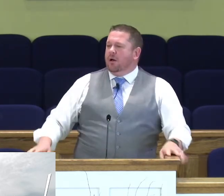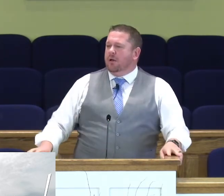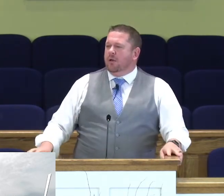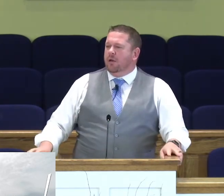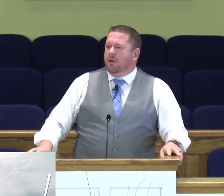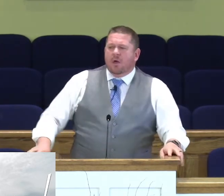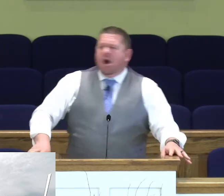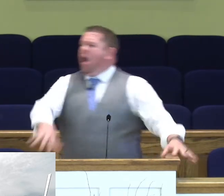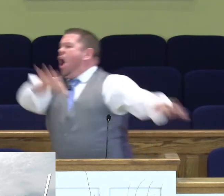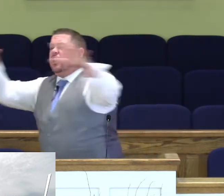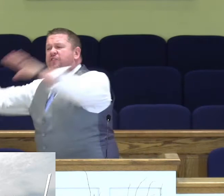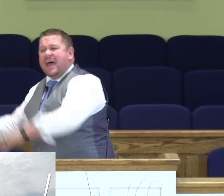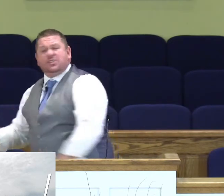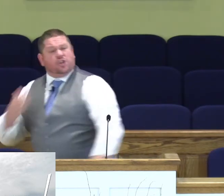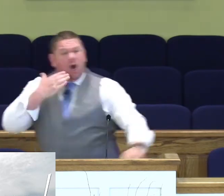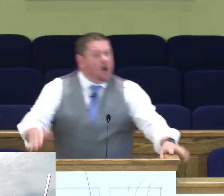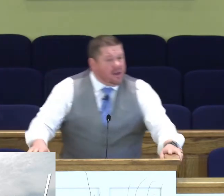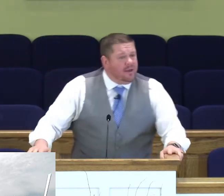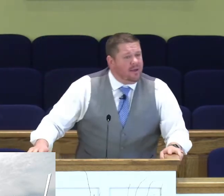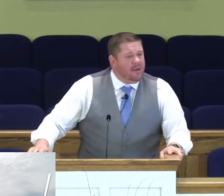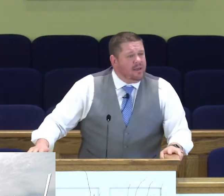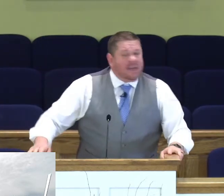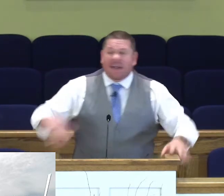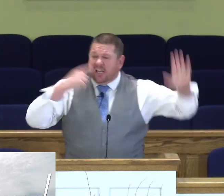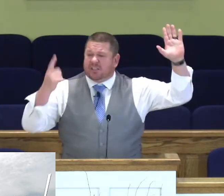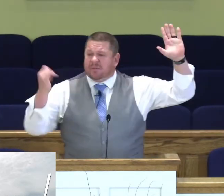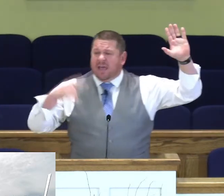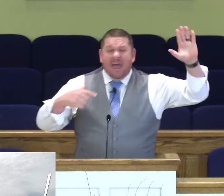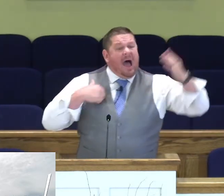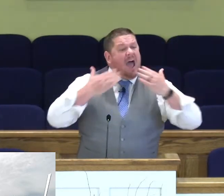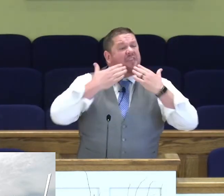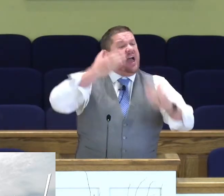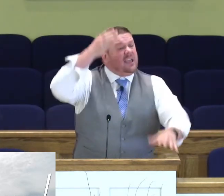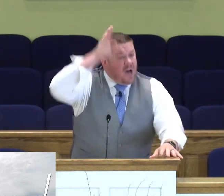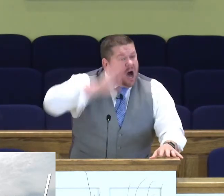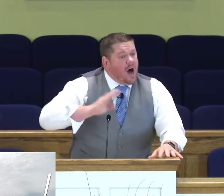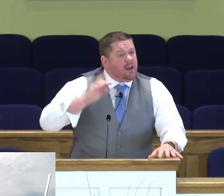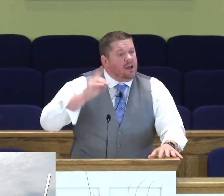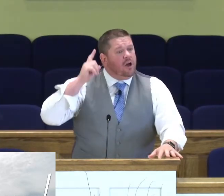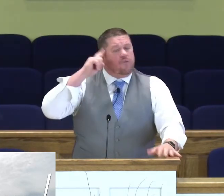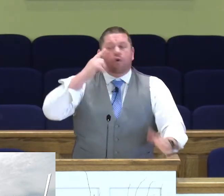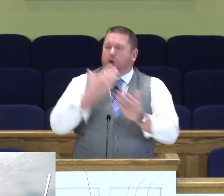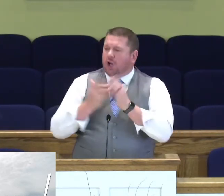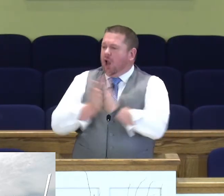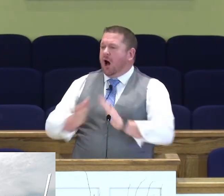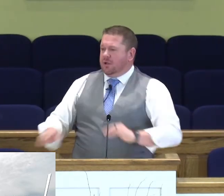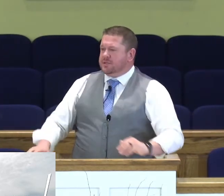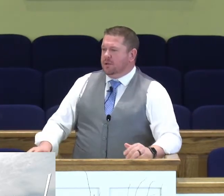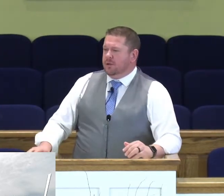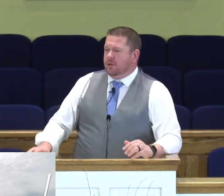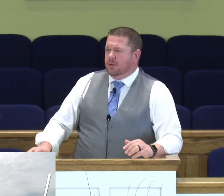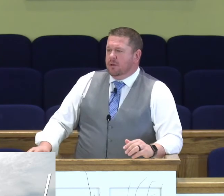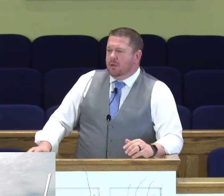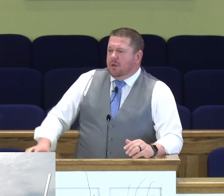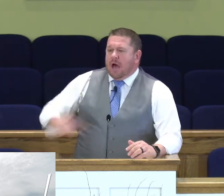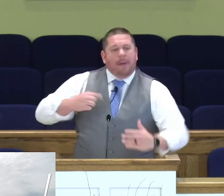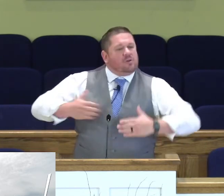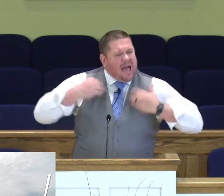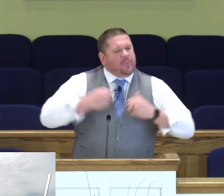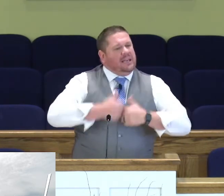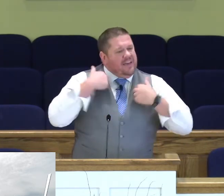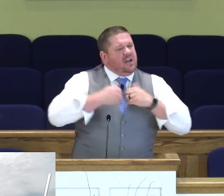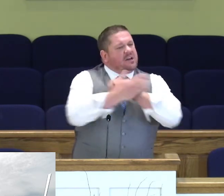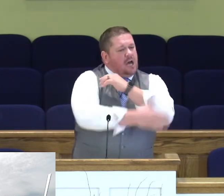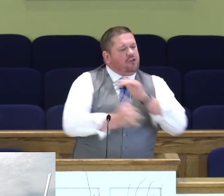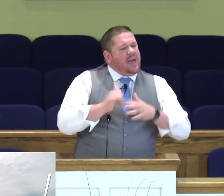law. All of that is good. Can I tell you something today? I thank God for good laws. I'm